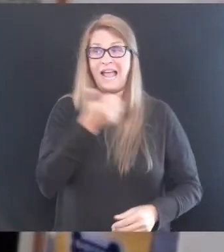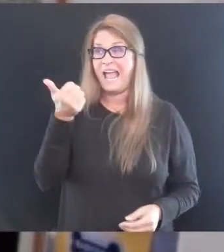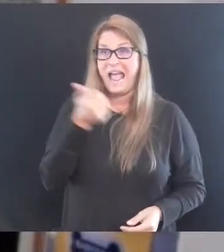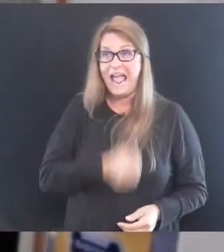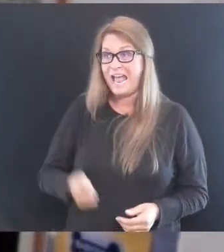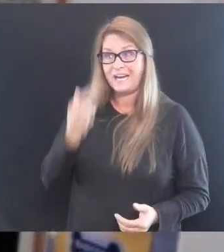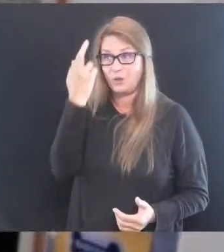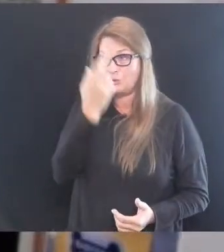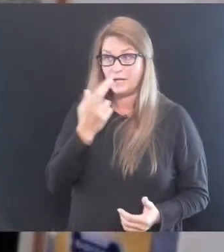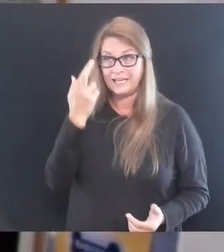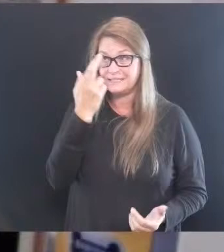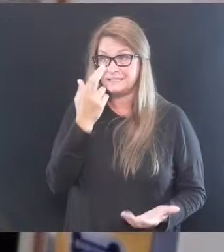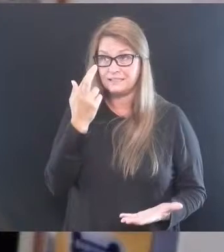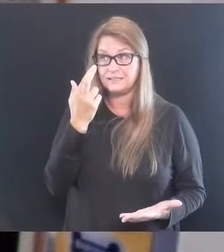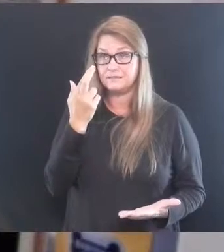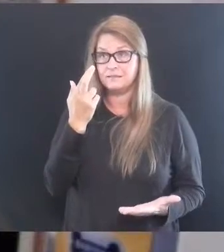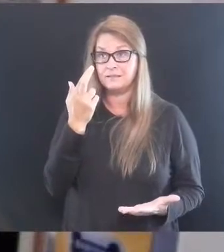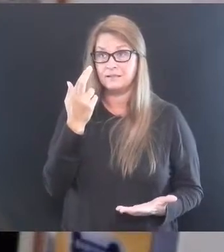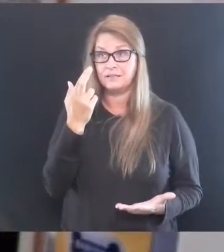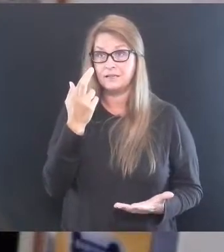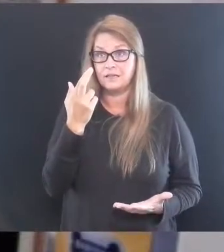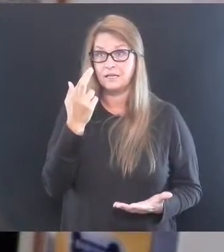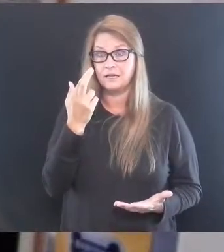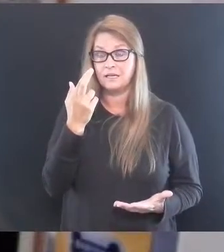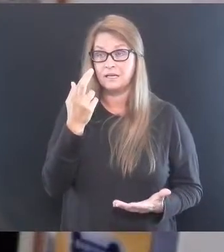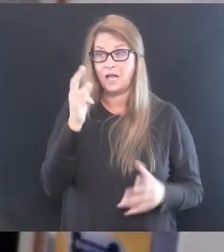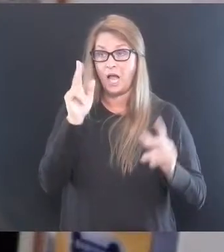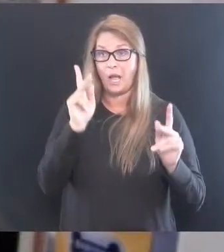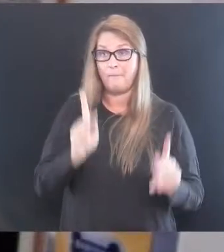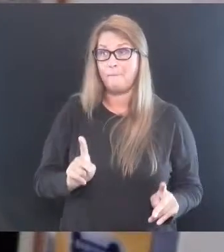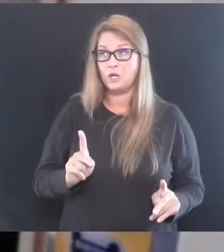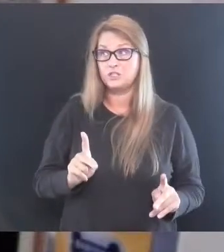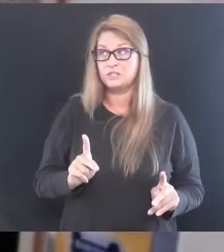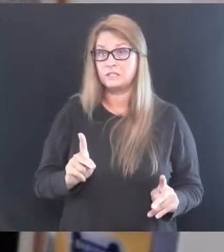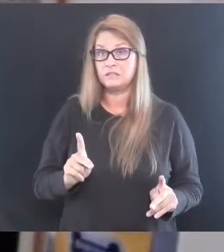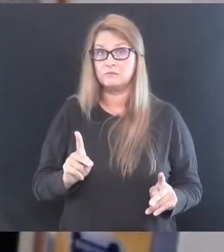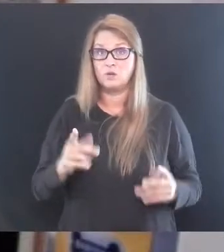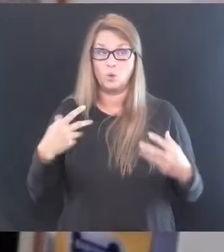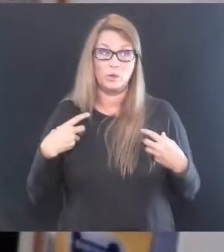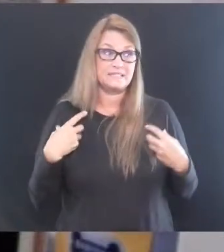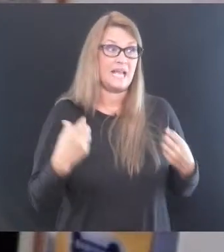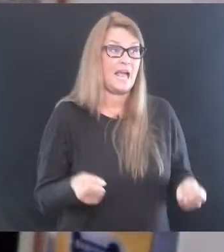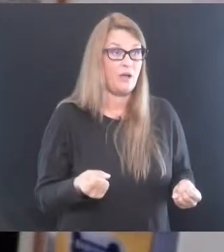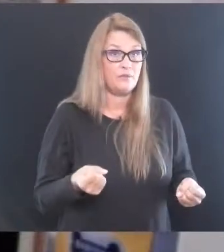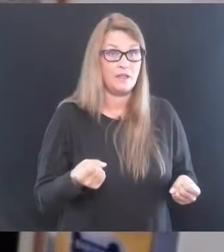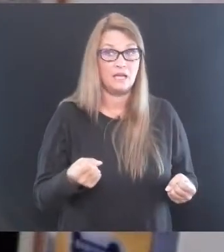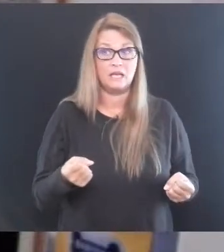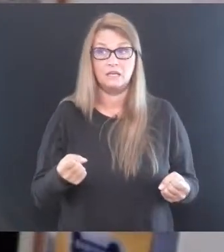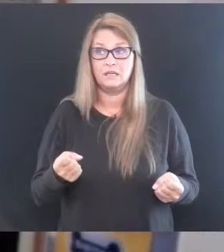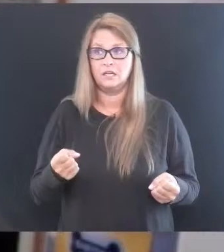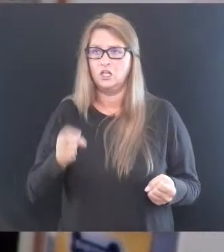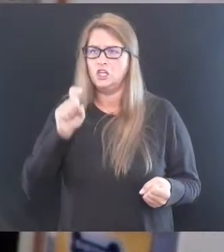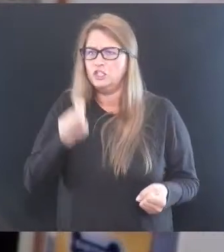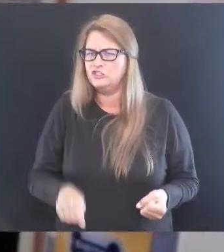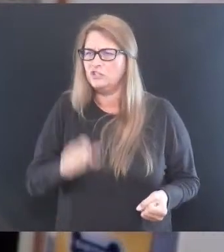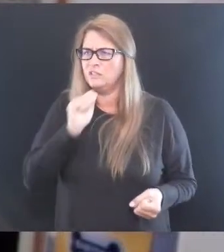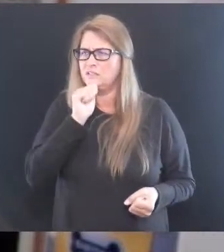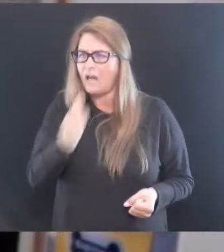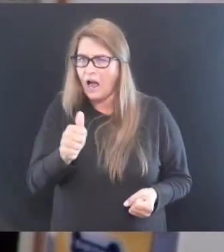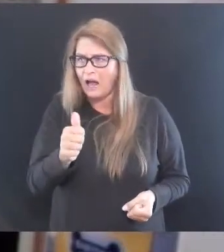reason why a person under 65 who's healthy, who doesn't have any medical conditions, why they shouldn't receive